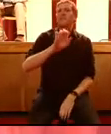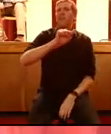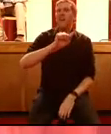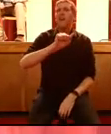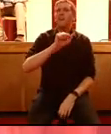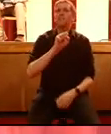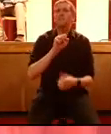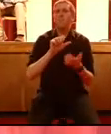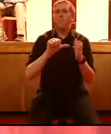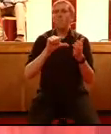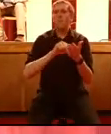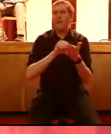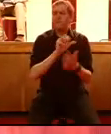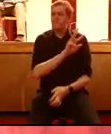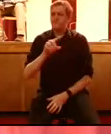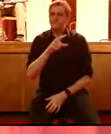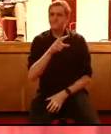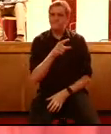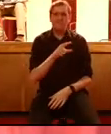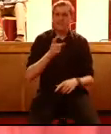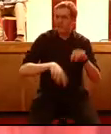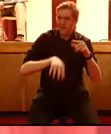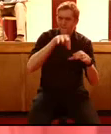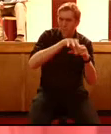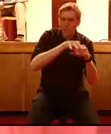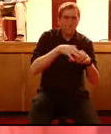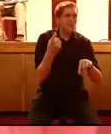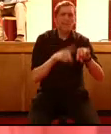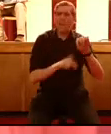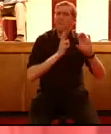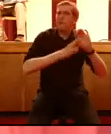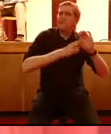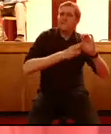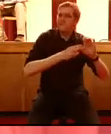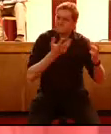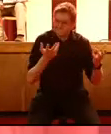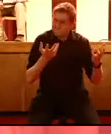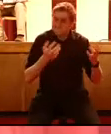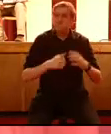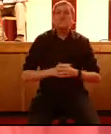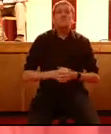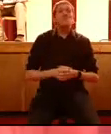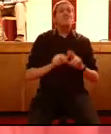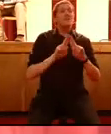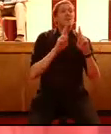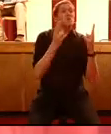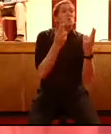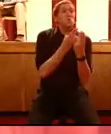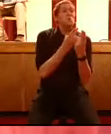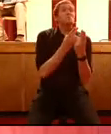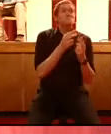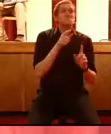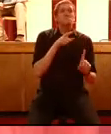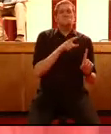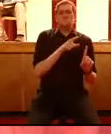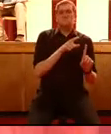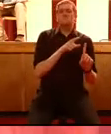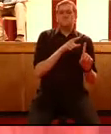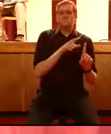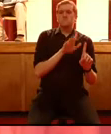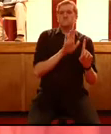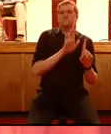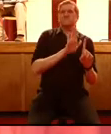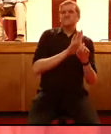vote and participate. The union former union president, that is now a